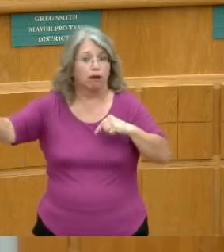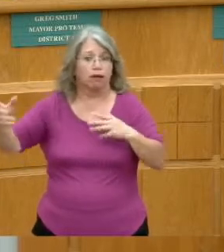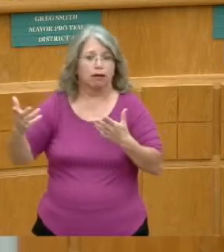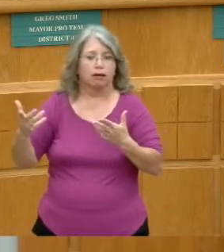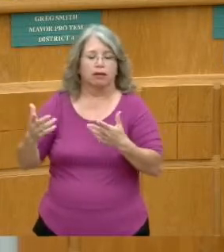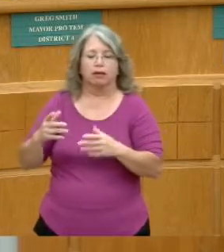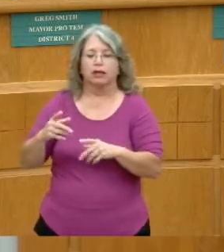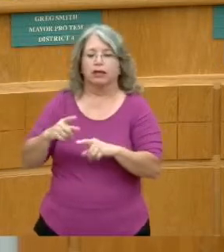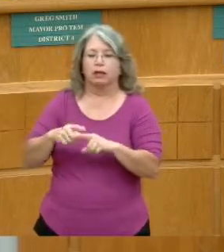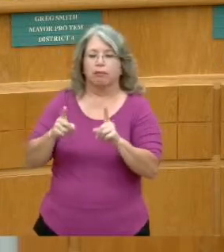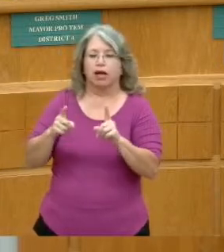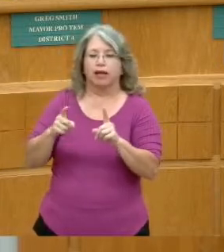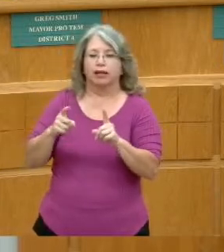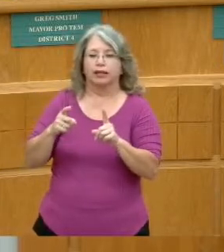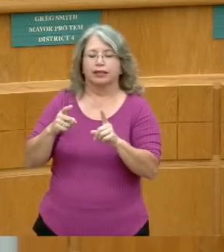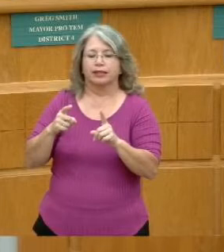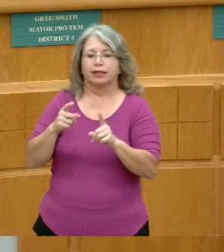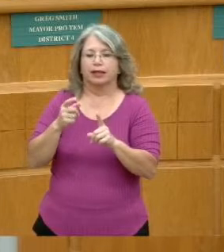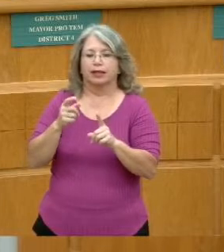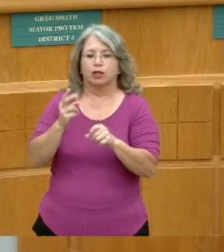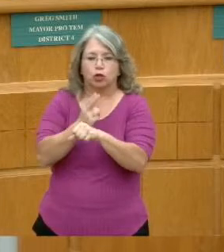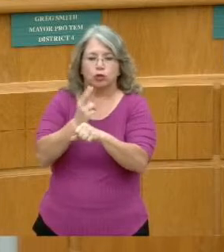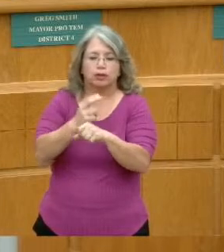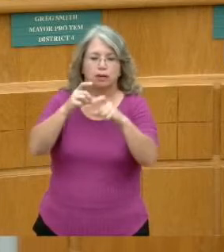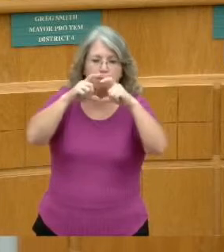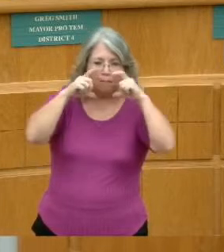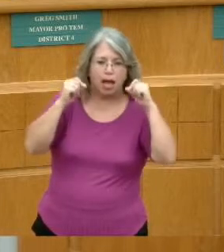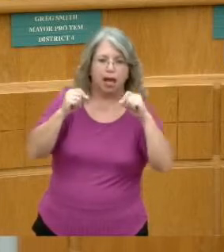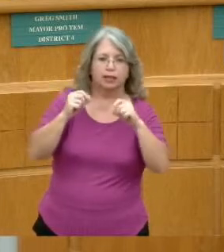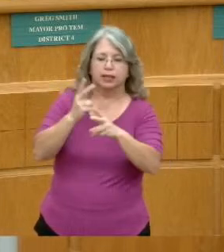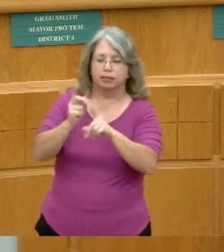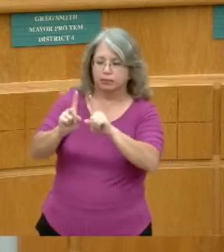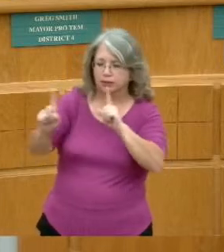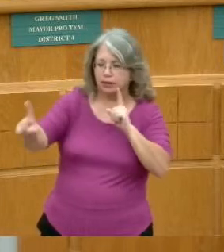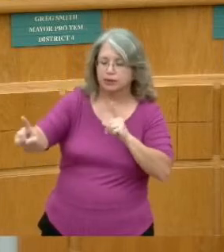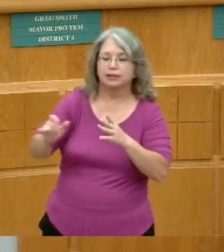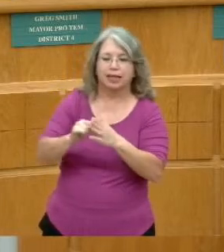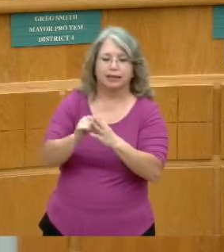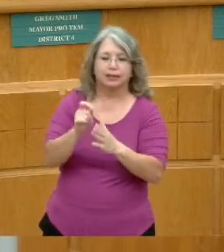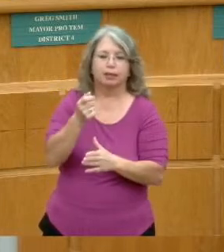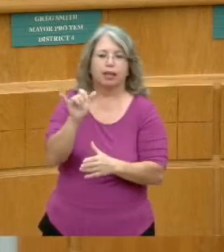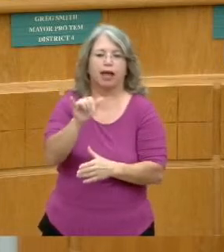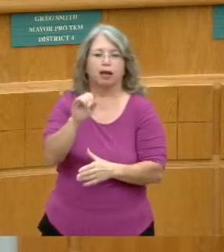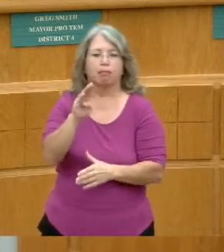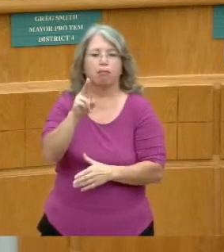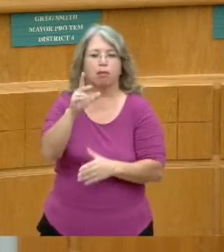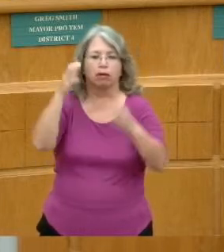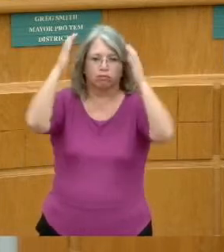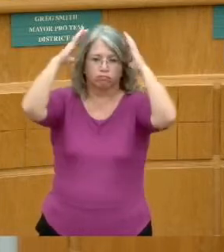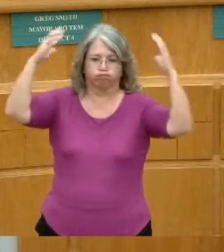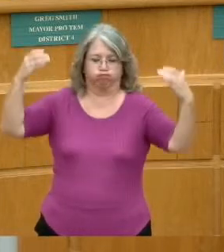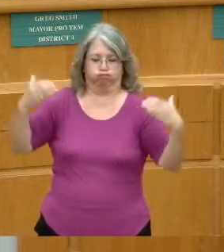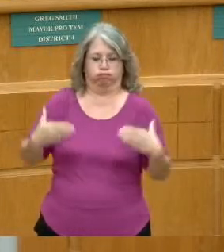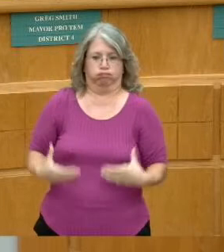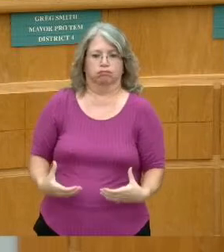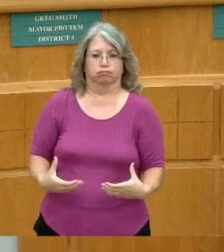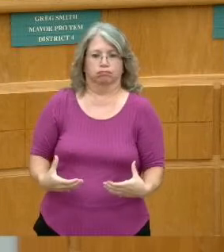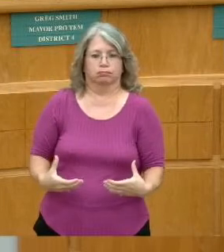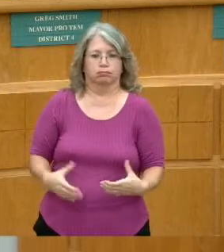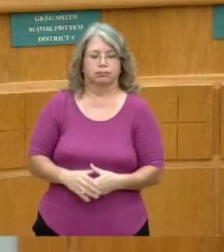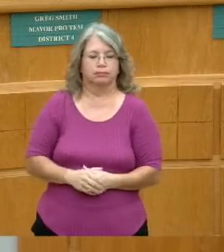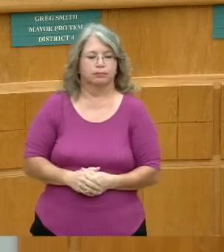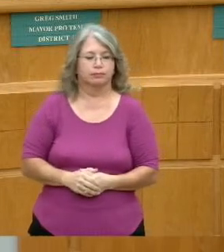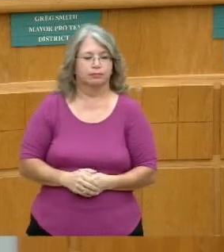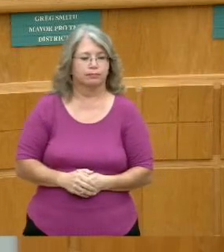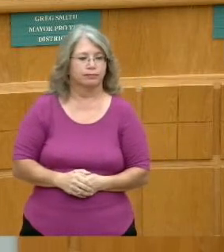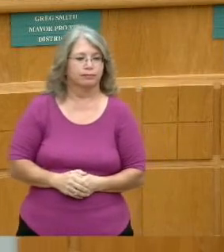Okay, so those are our first 2 sets of data that we look at. Now we're at our last set of data, which are the model estimates